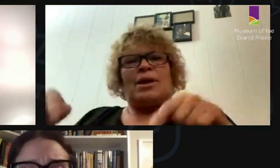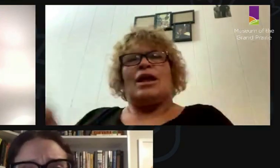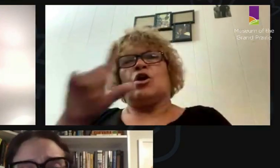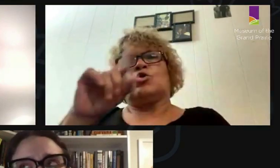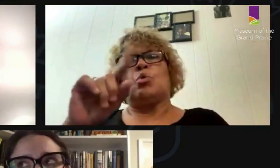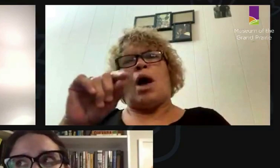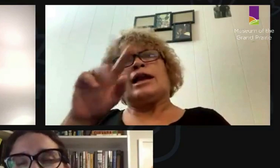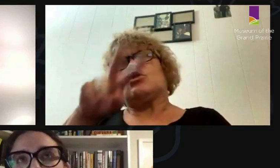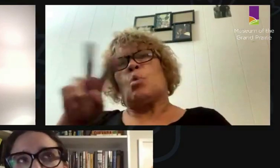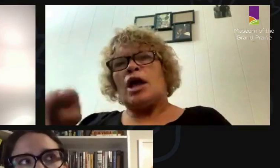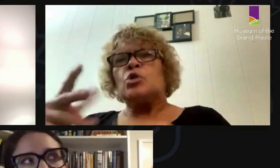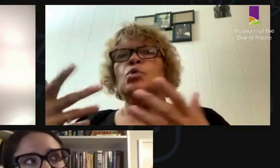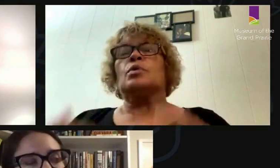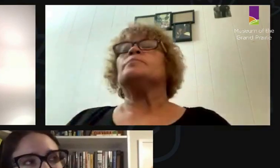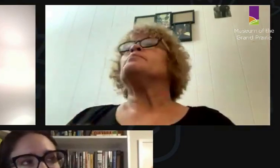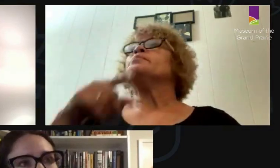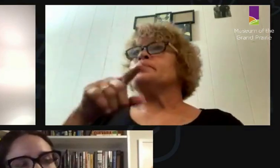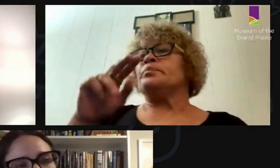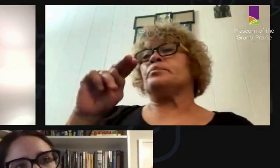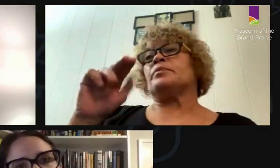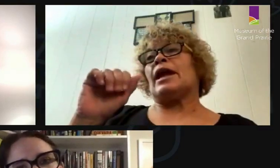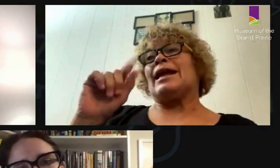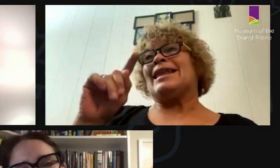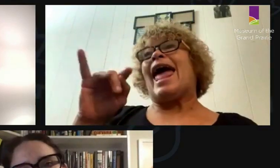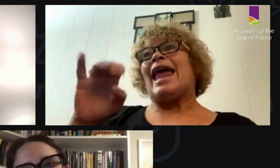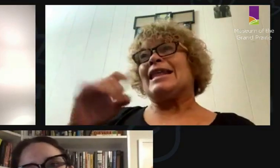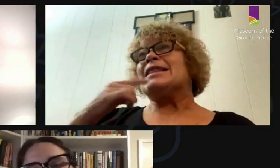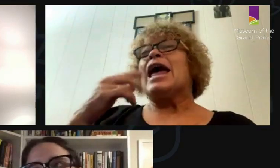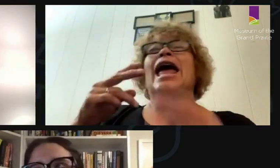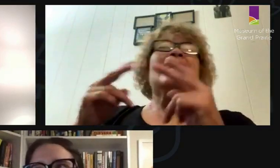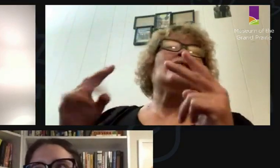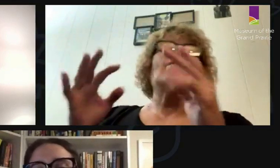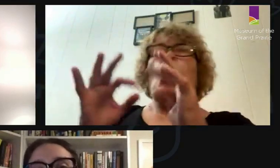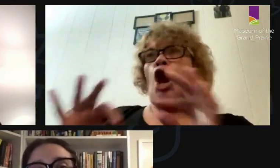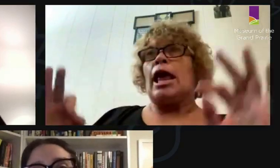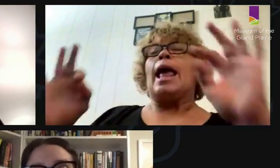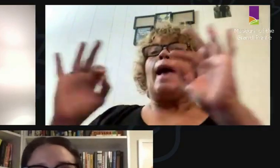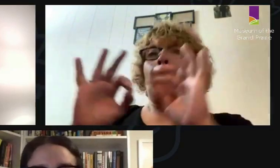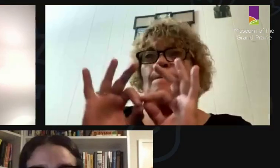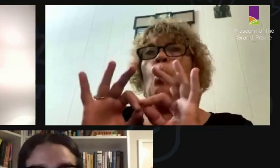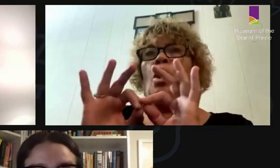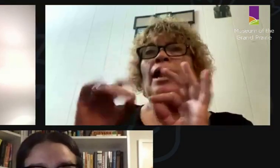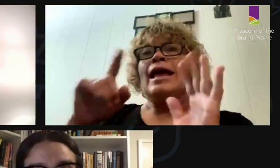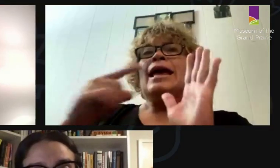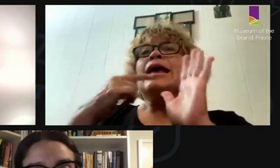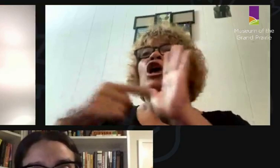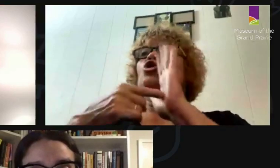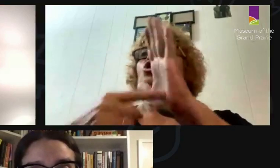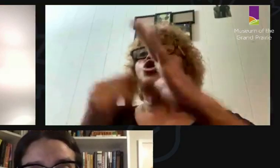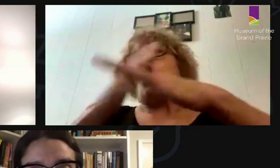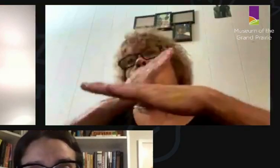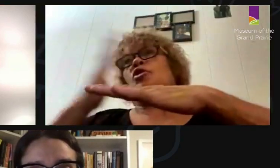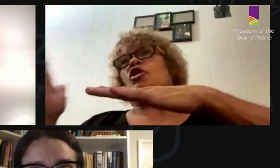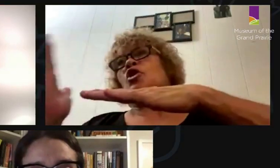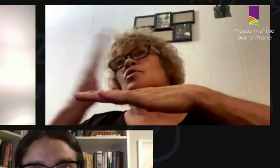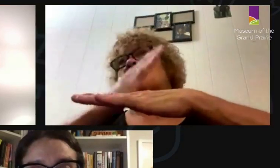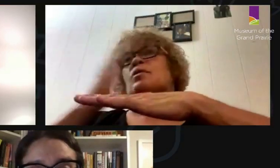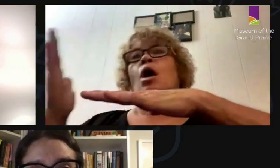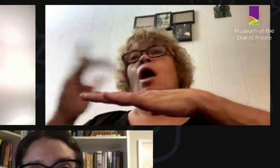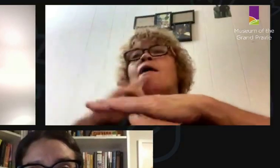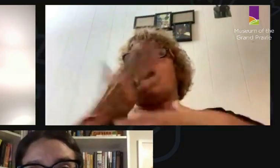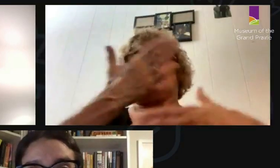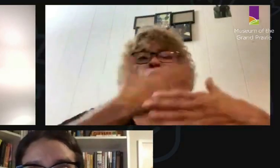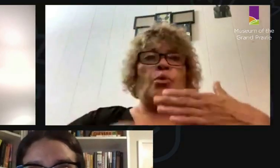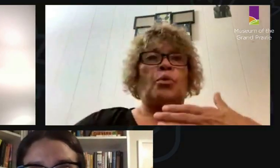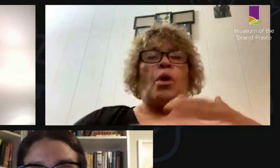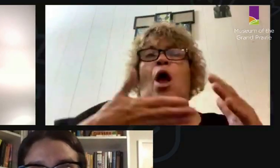2022? Yeah, I think it's really important because it shows kind of the scope of reproductive rights and